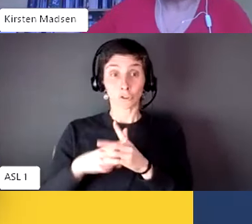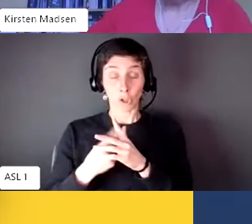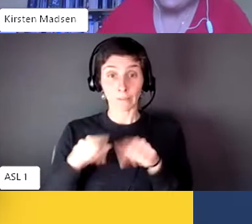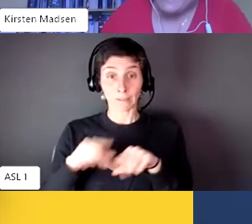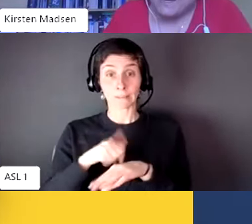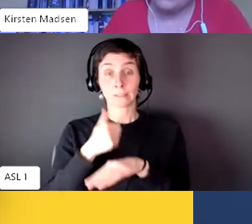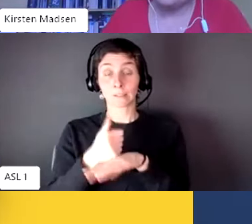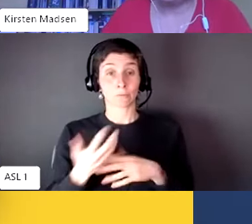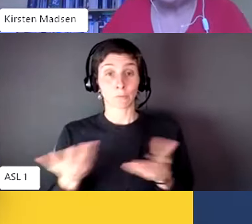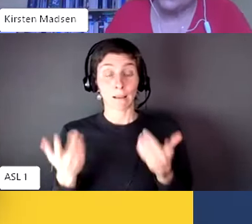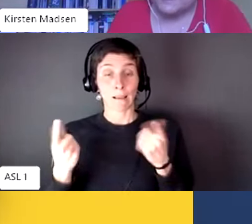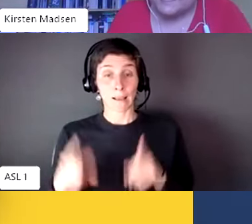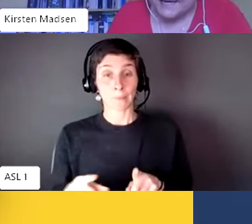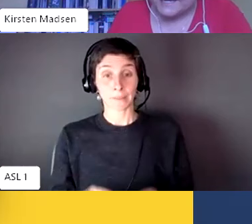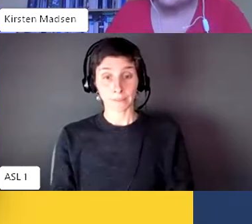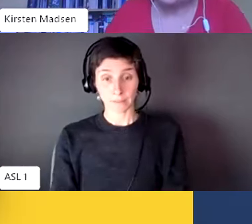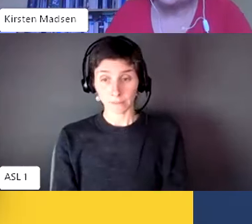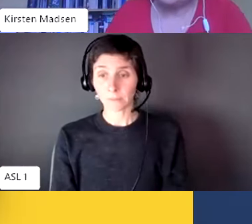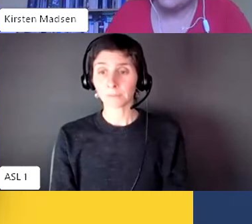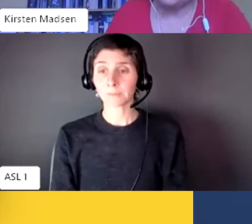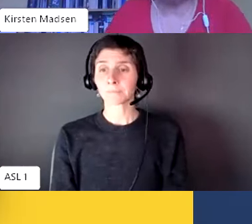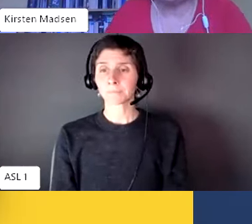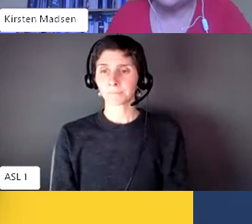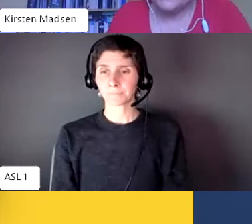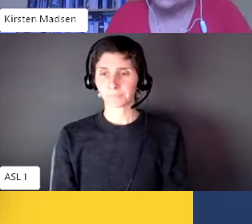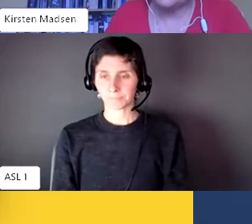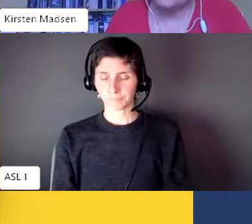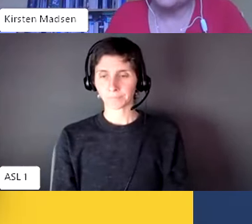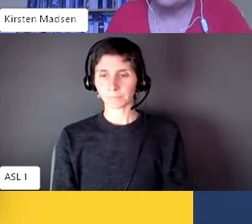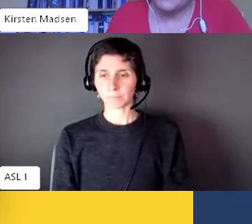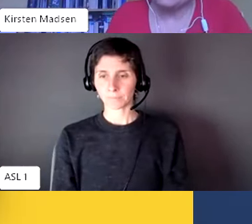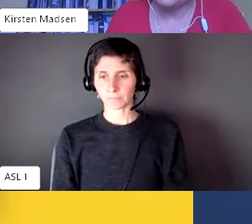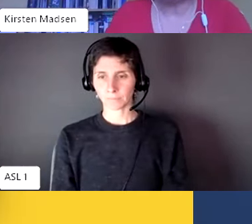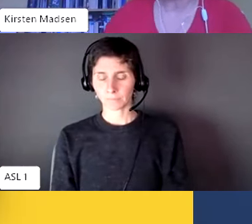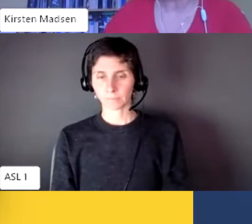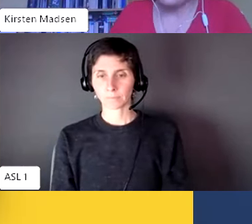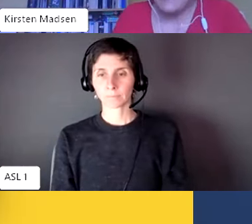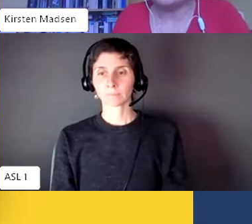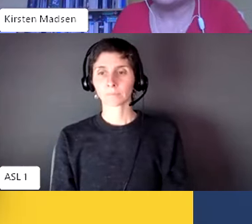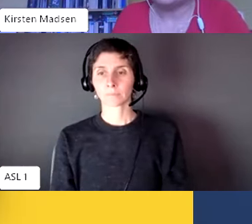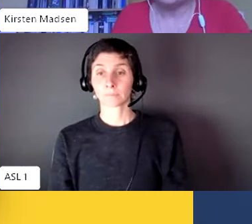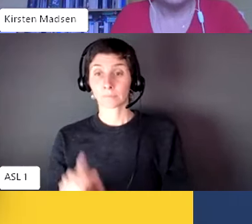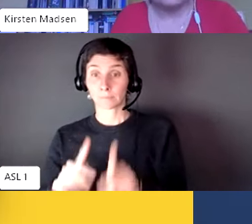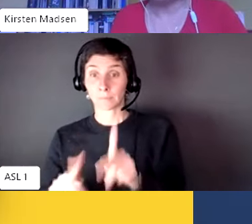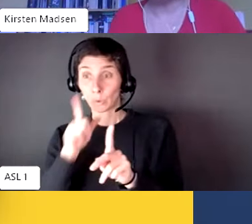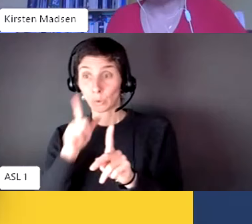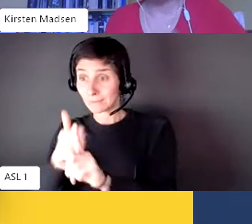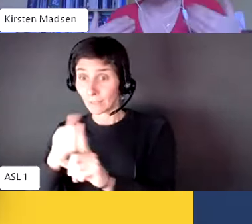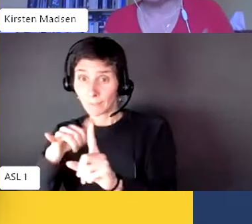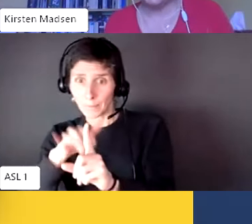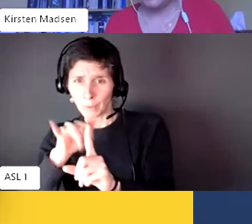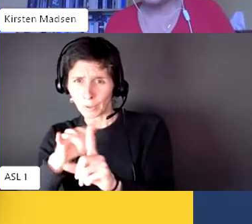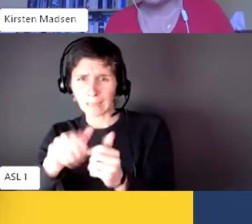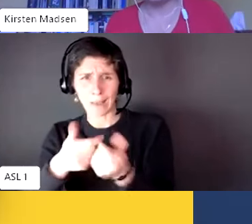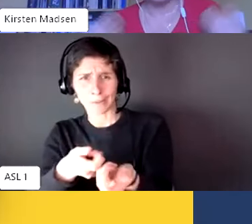was, how are we going to get people who are engaging in bullying behaviors to come? Obviously, people who are